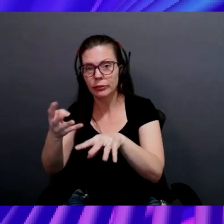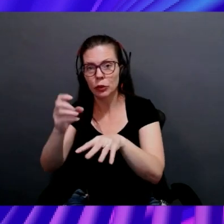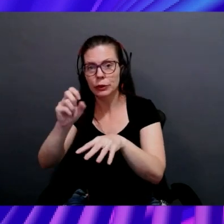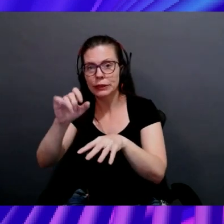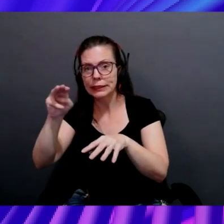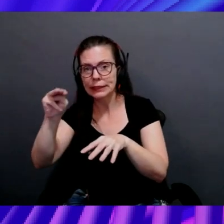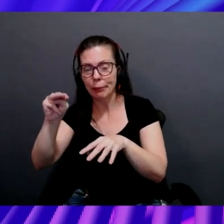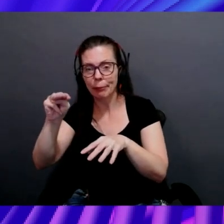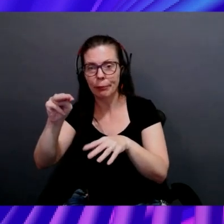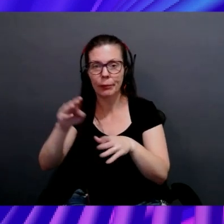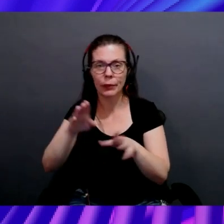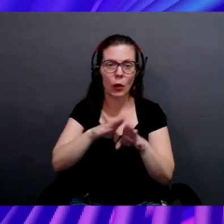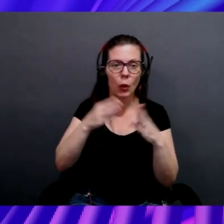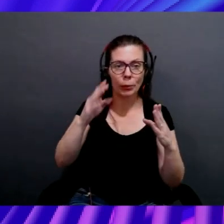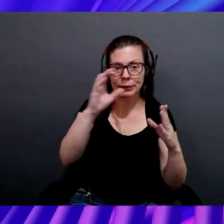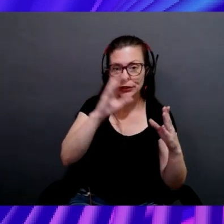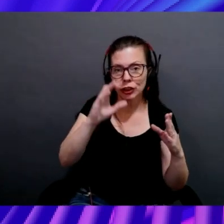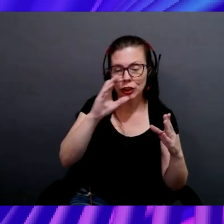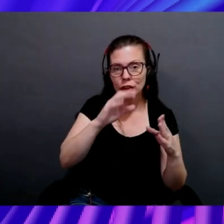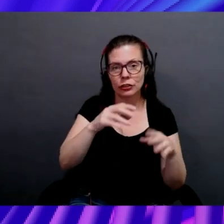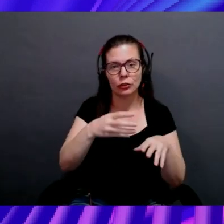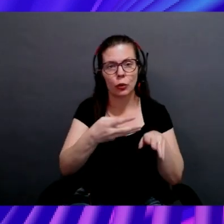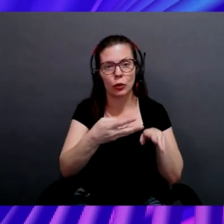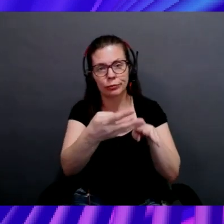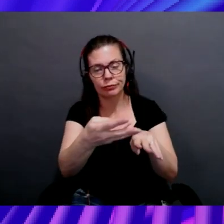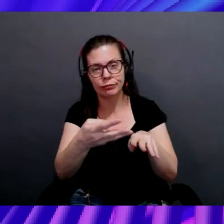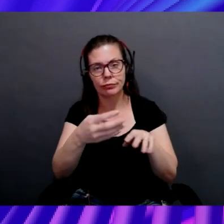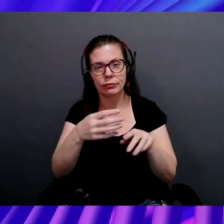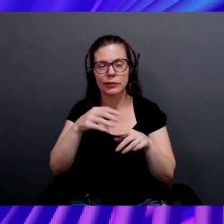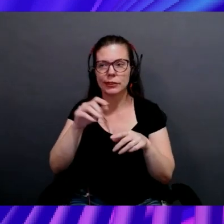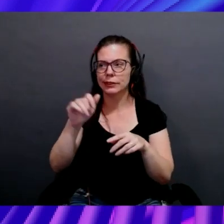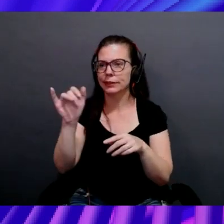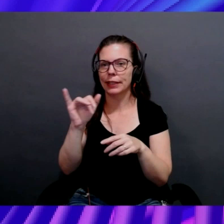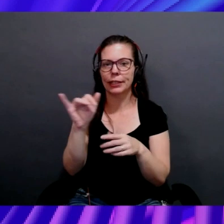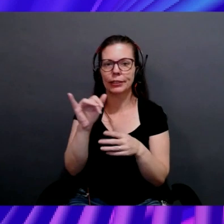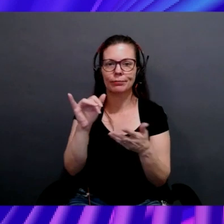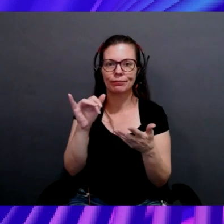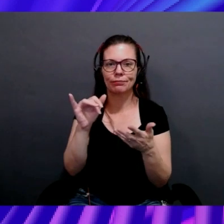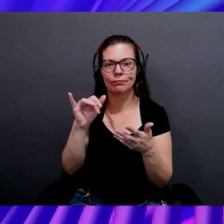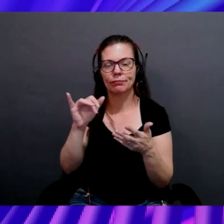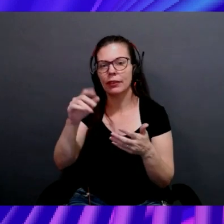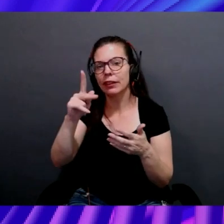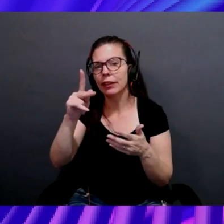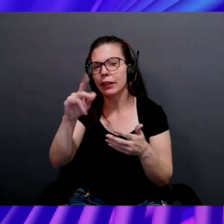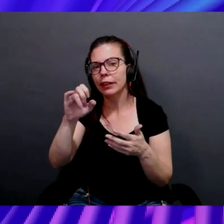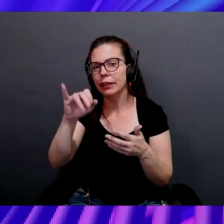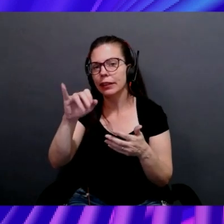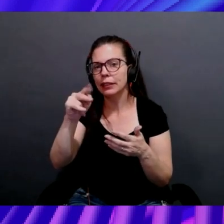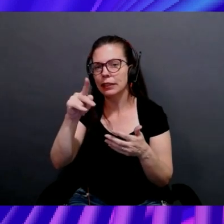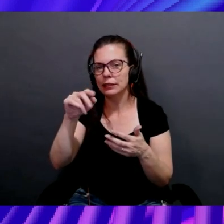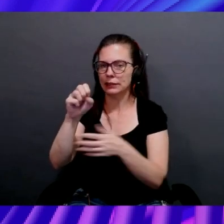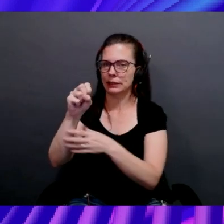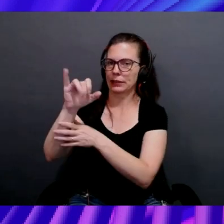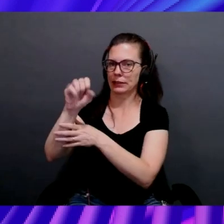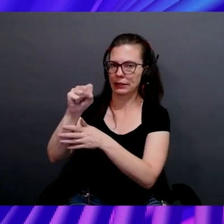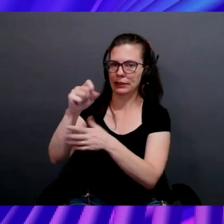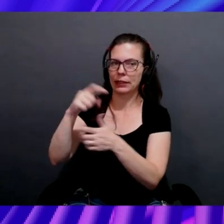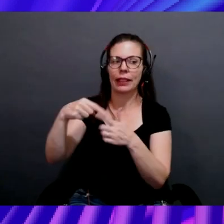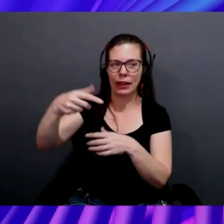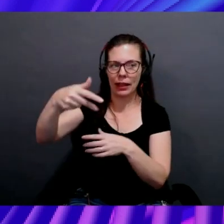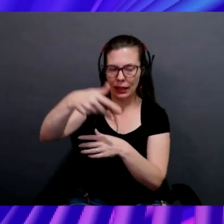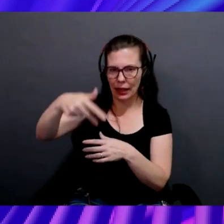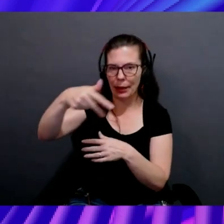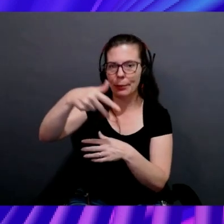into OpenSearch, or if you want to stream it into even something like Kinesis and then treat it with a Lambda, perhaps do